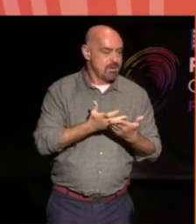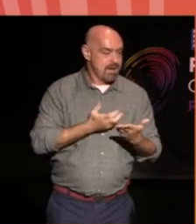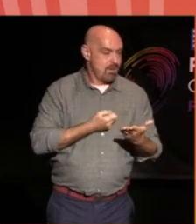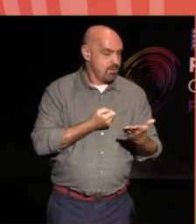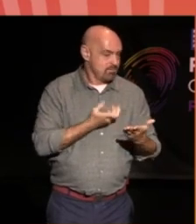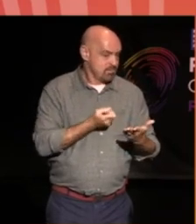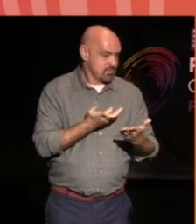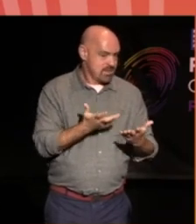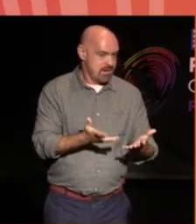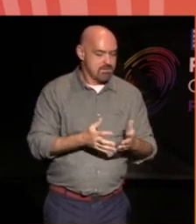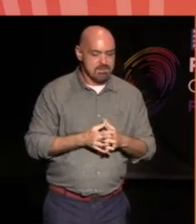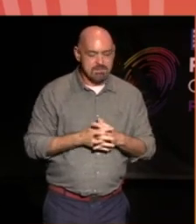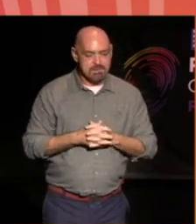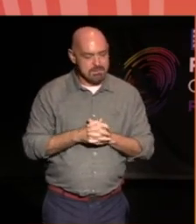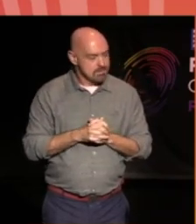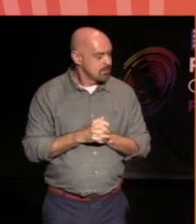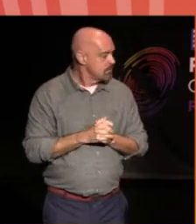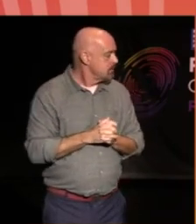now.